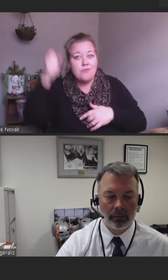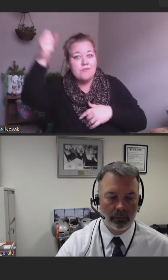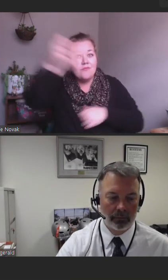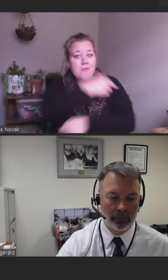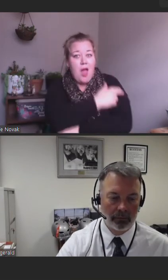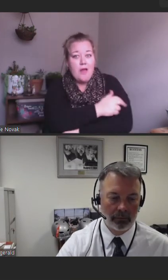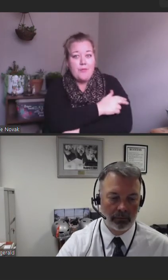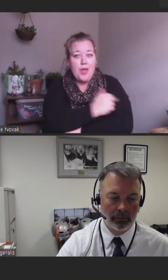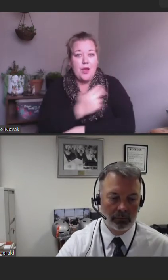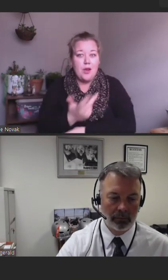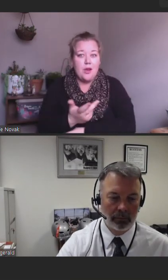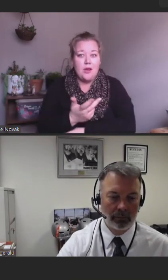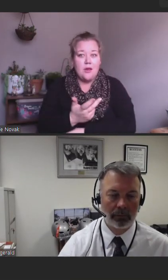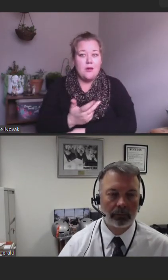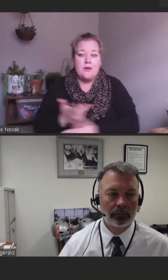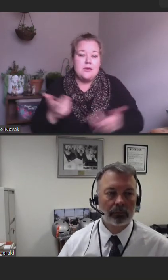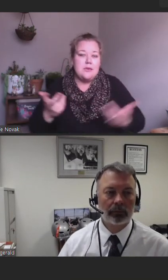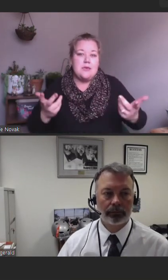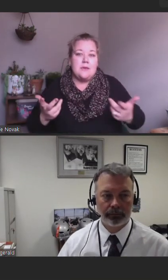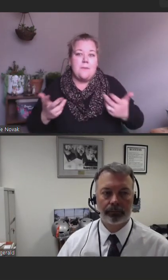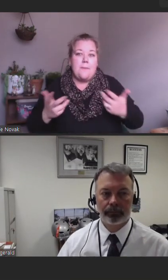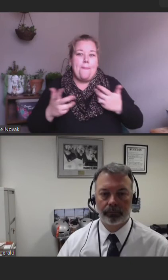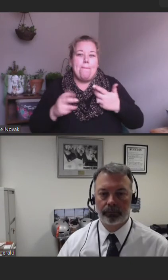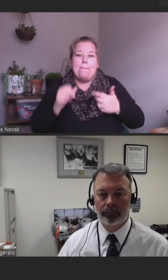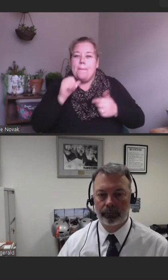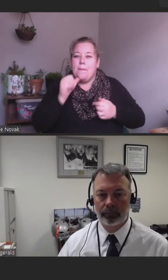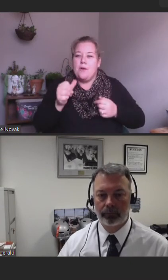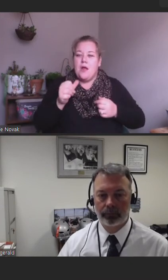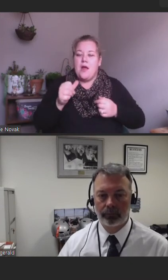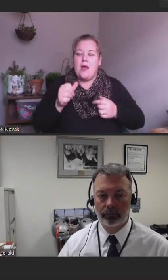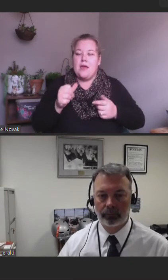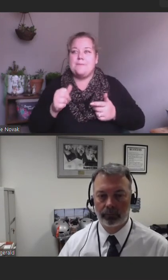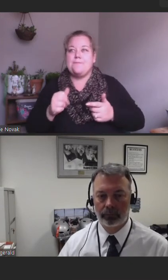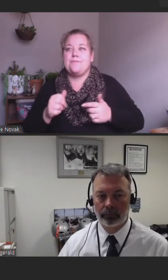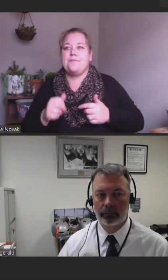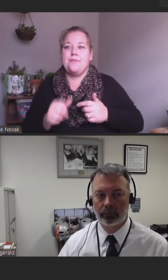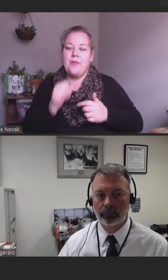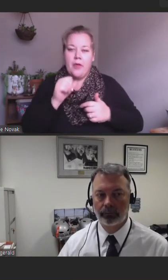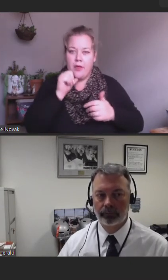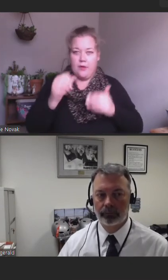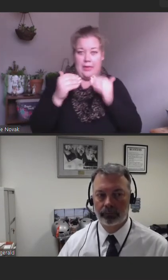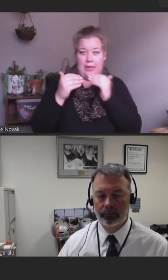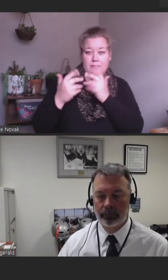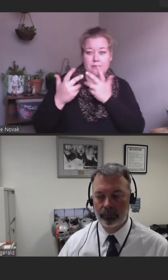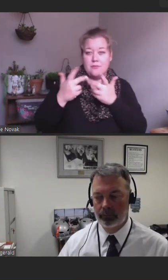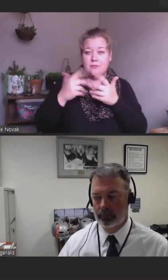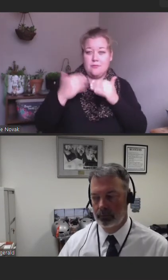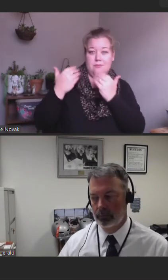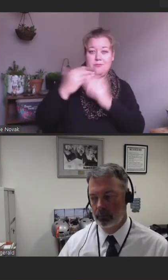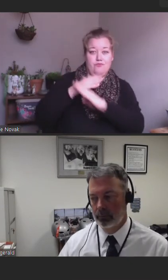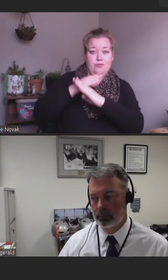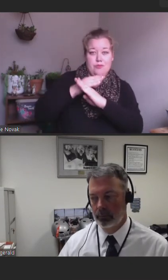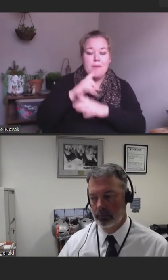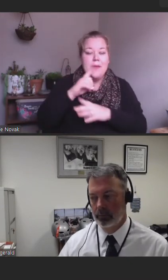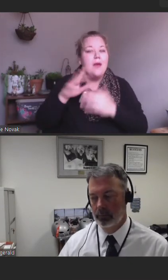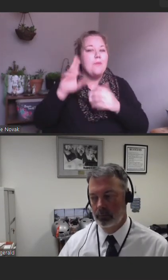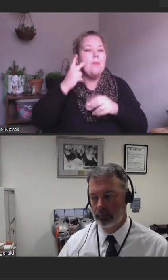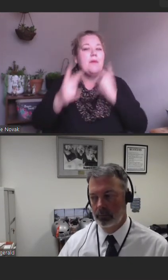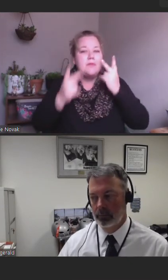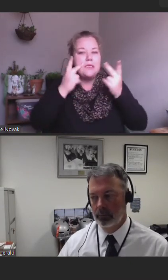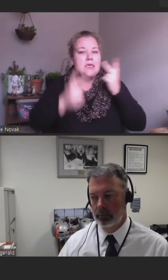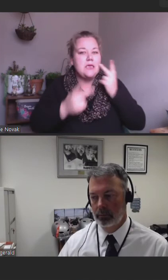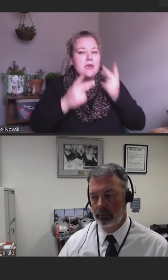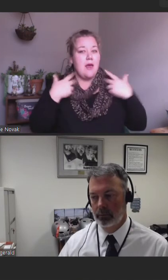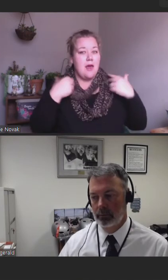acquiring within these walls overwhelmingly. That's been borne out pretty clear in the data here and nationwide that in